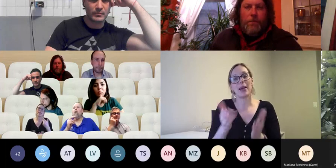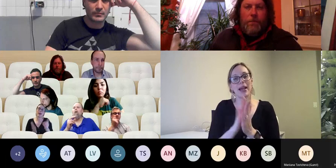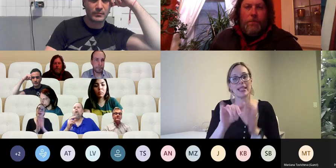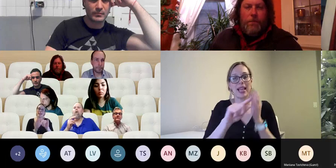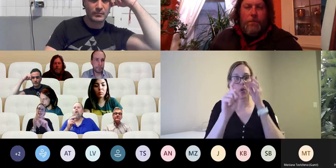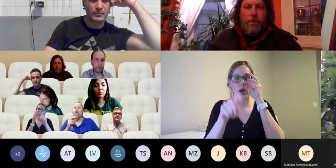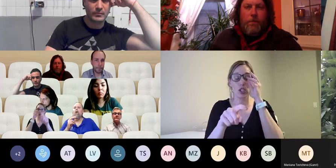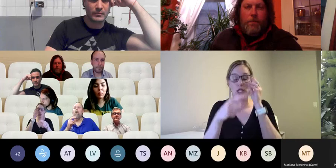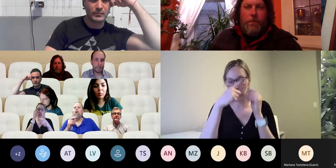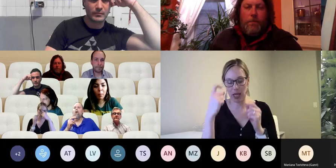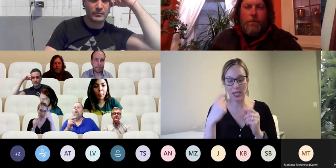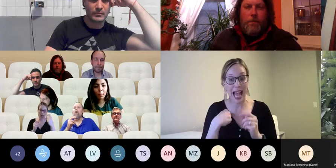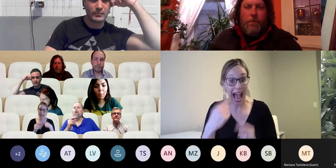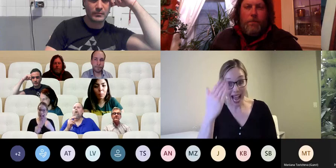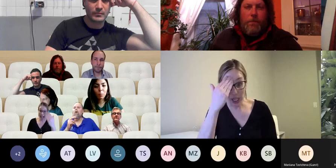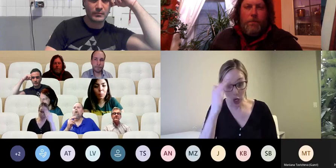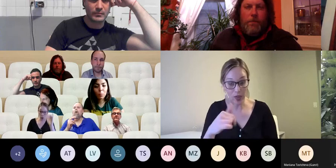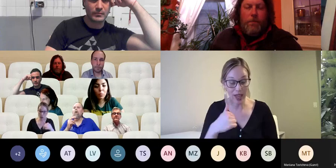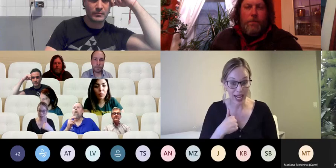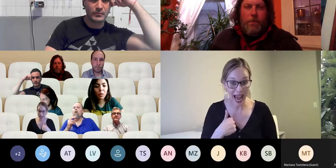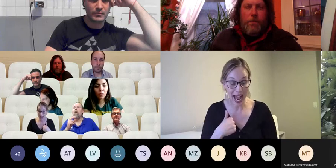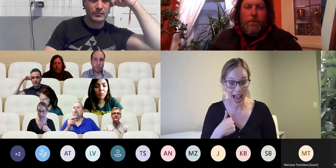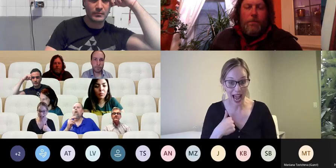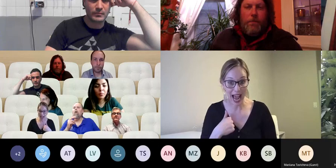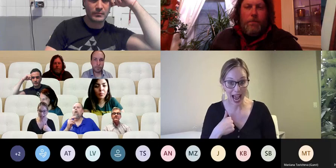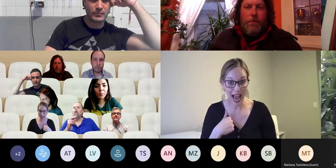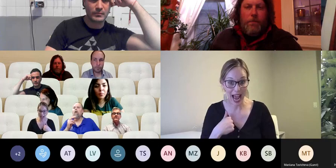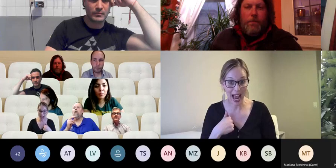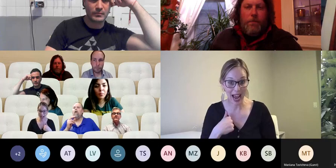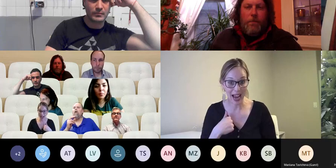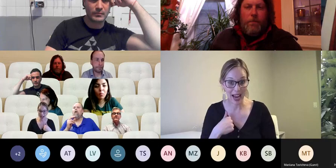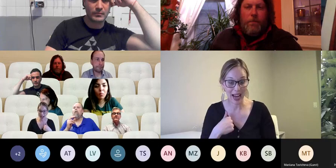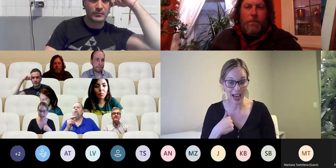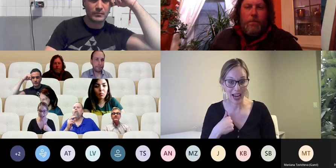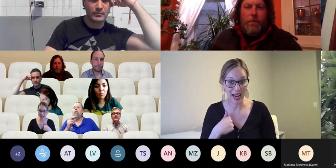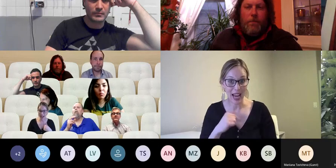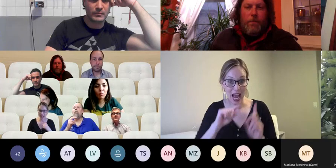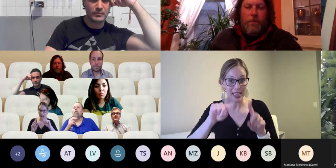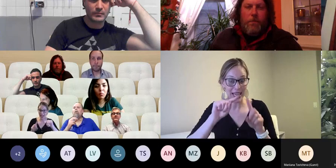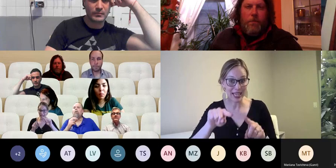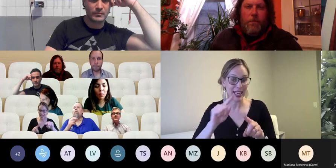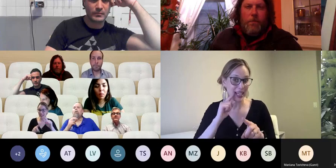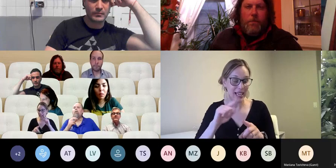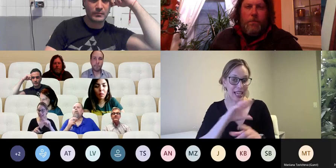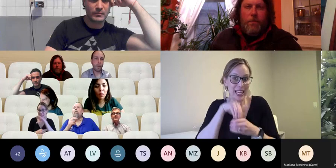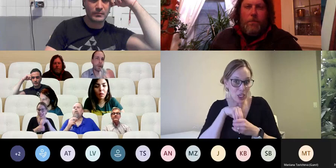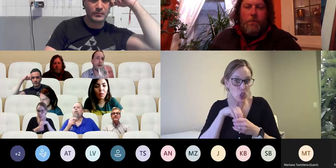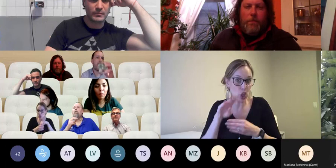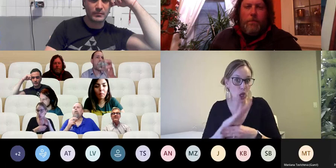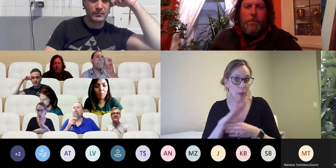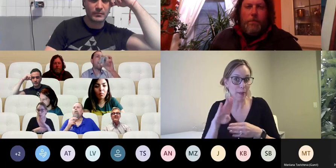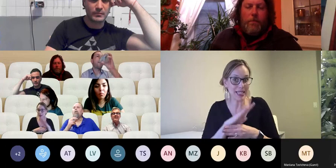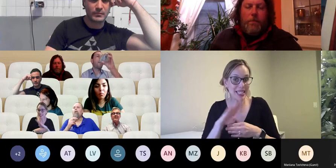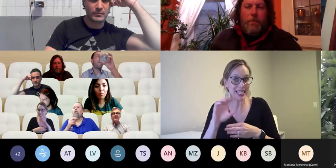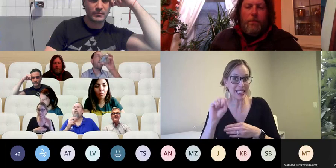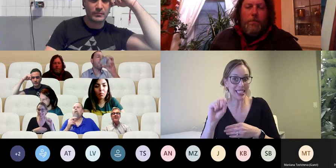because I know that I actually attended, I guess would be sort of like an internal business stakeholder meeting. I will tell